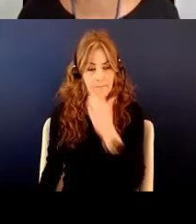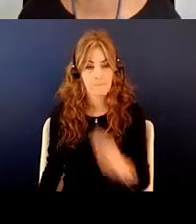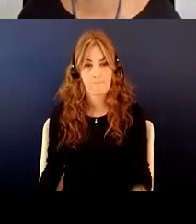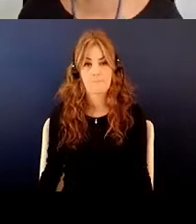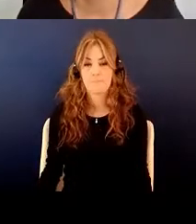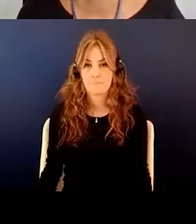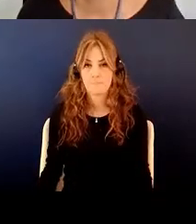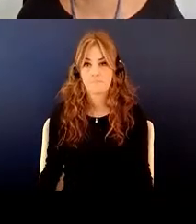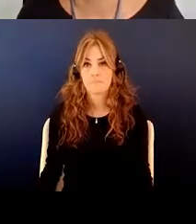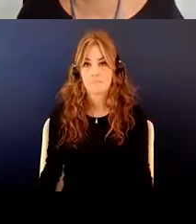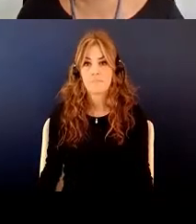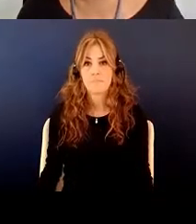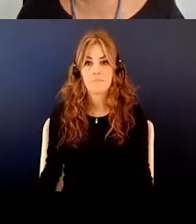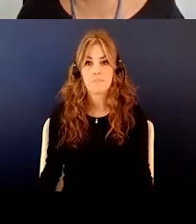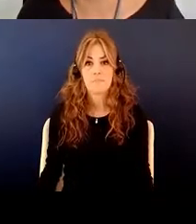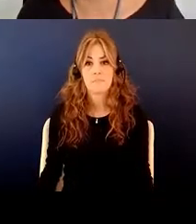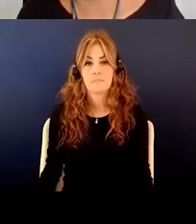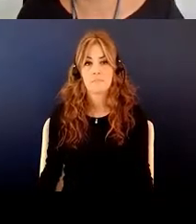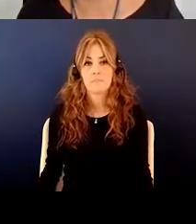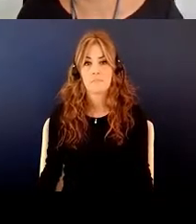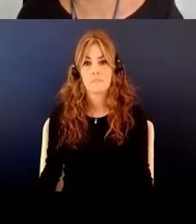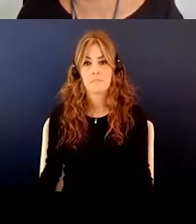Okay, so